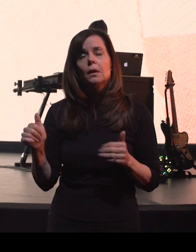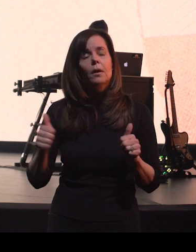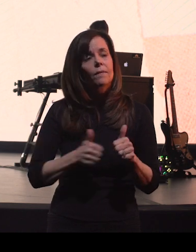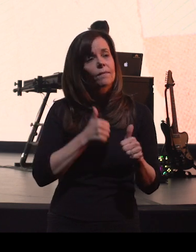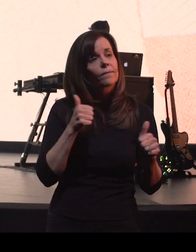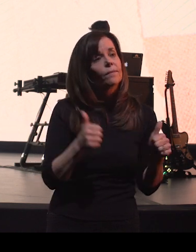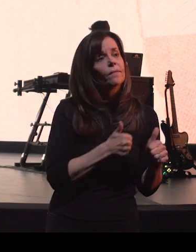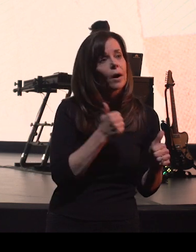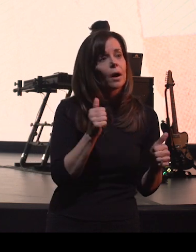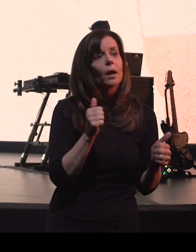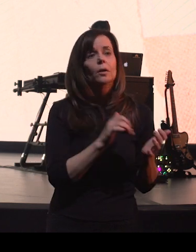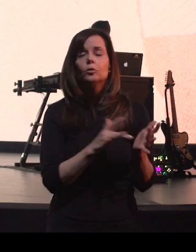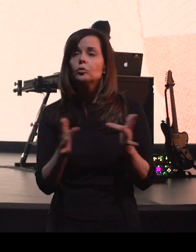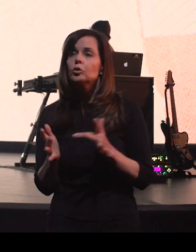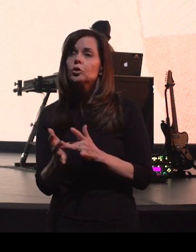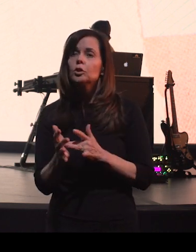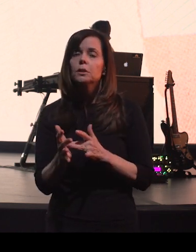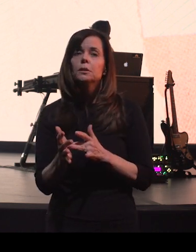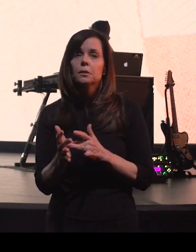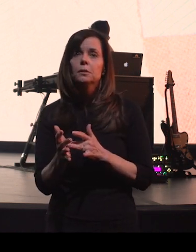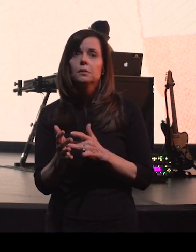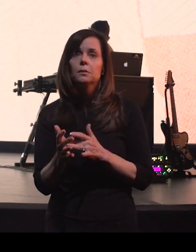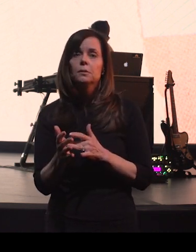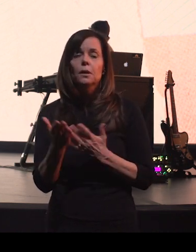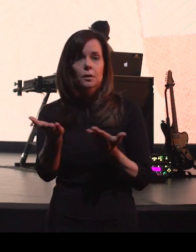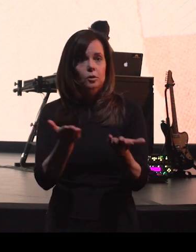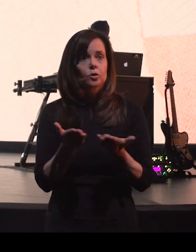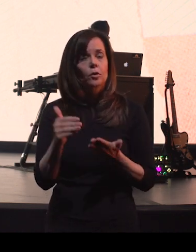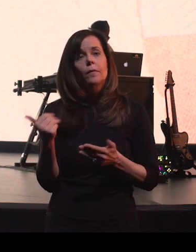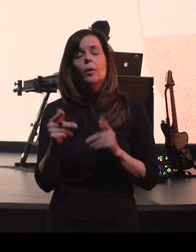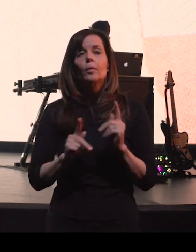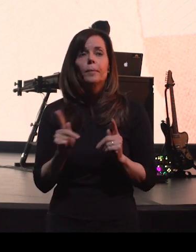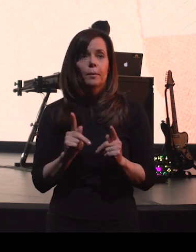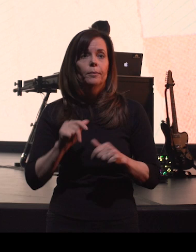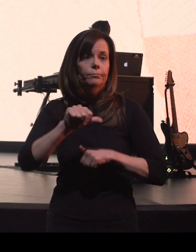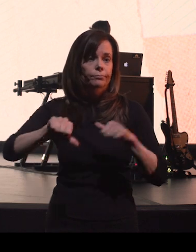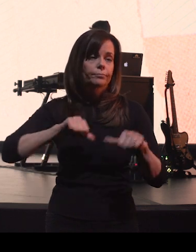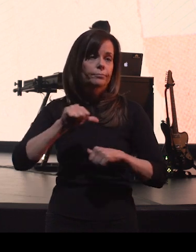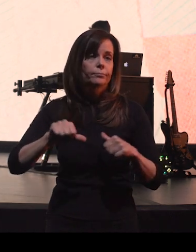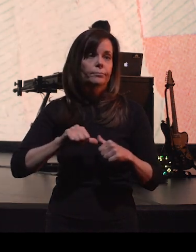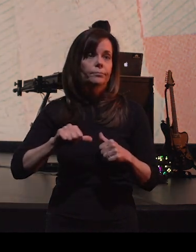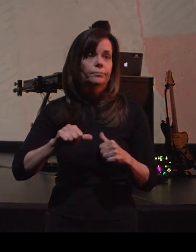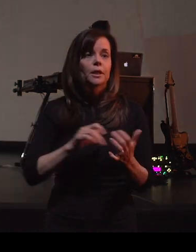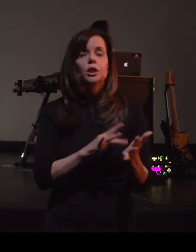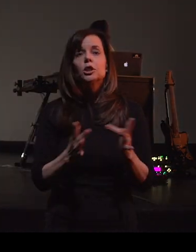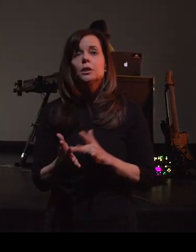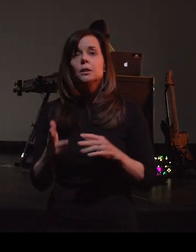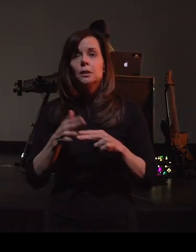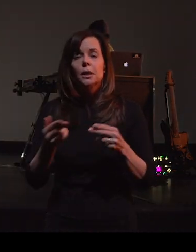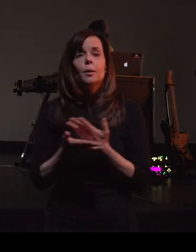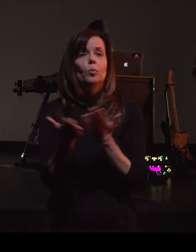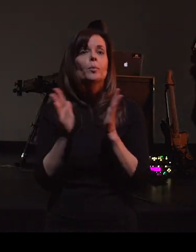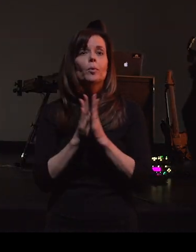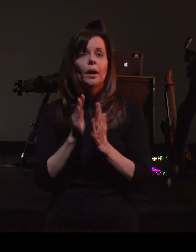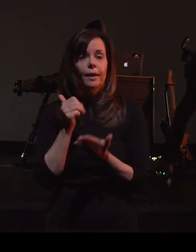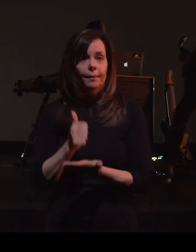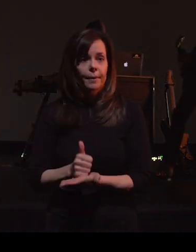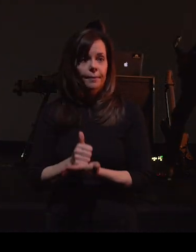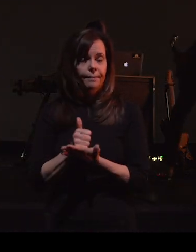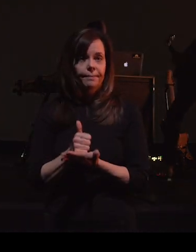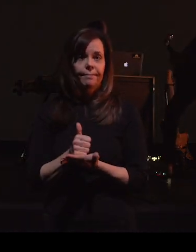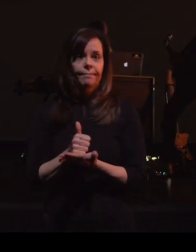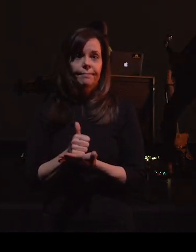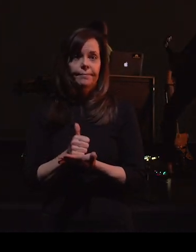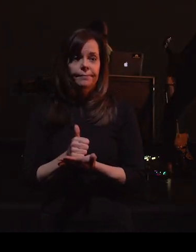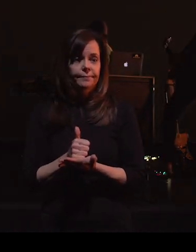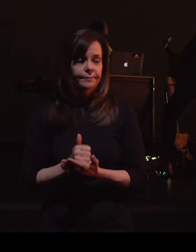lead and look to serve those around us. It's in Jesus' name we pray. Amen.